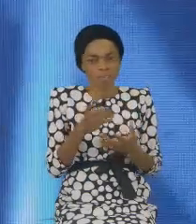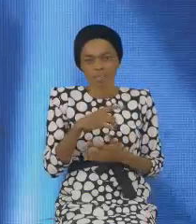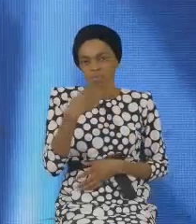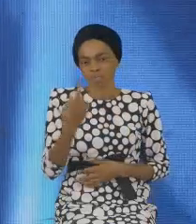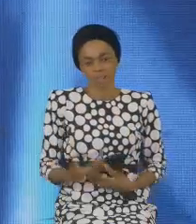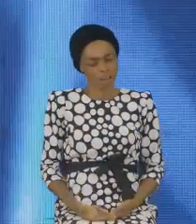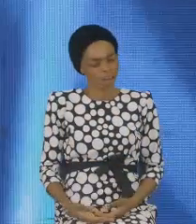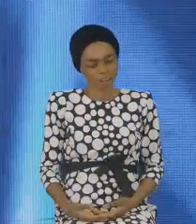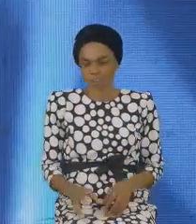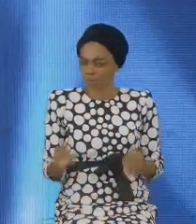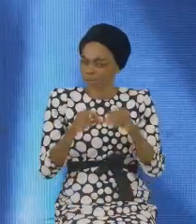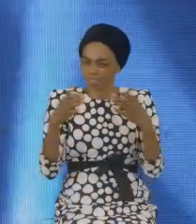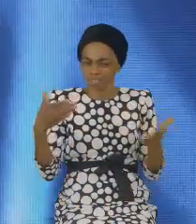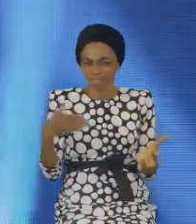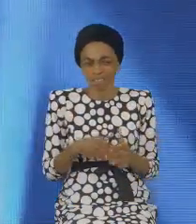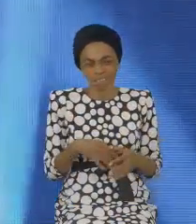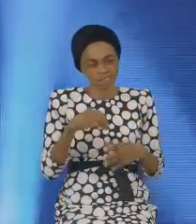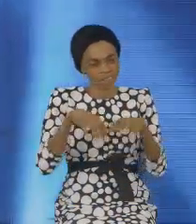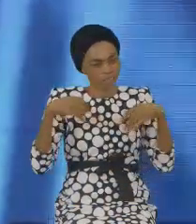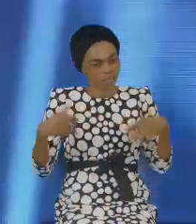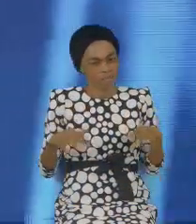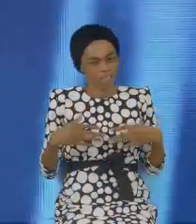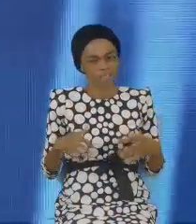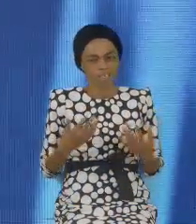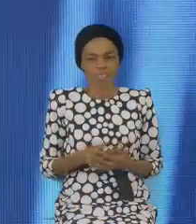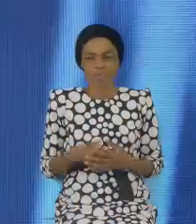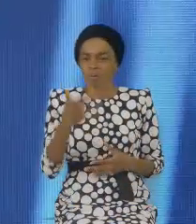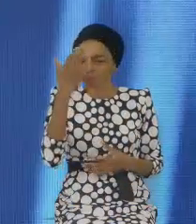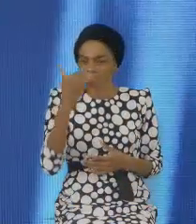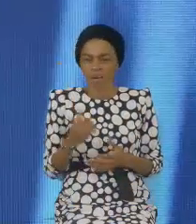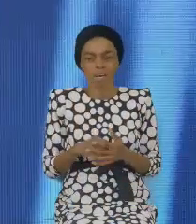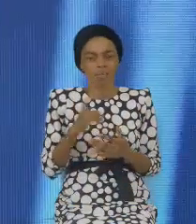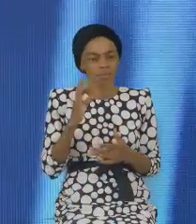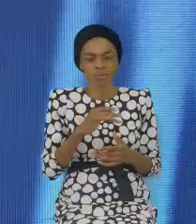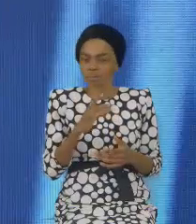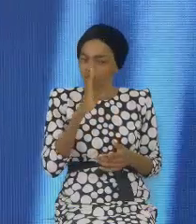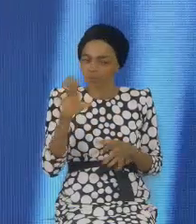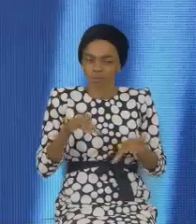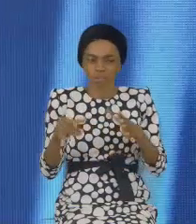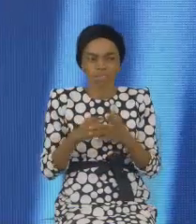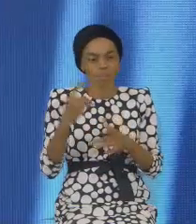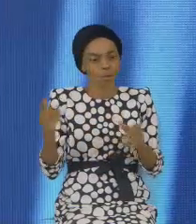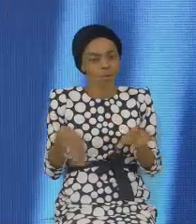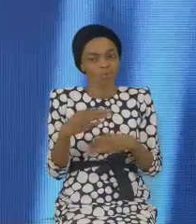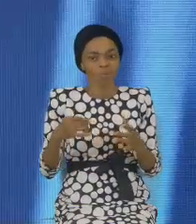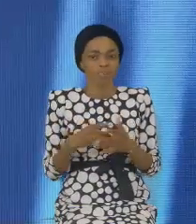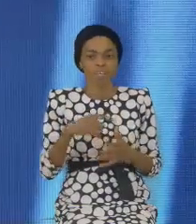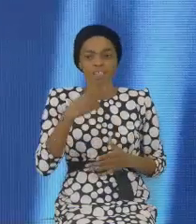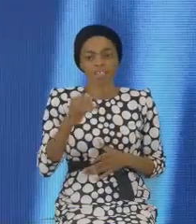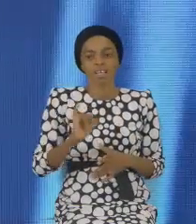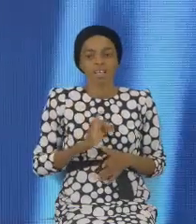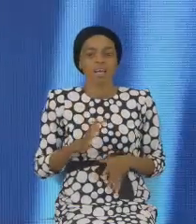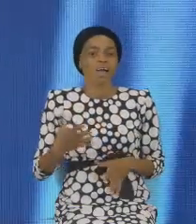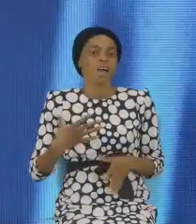nothing else in the market? My goodness, what, why are you doing this all the time? It says, I like that, and I think